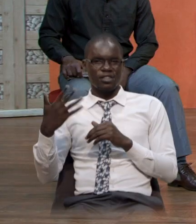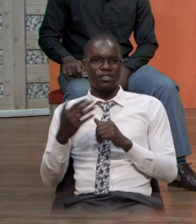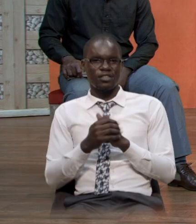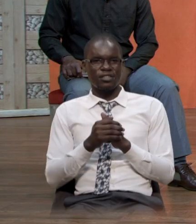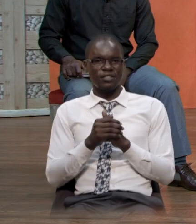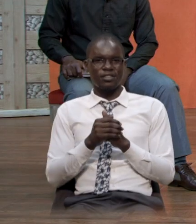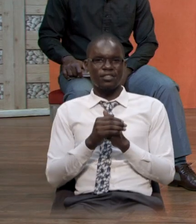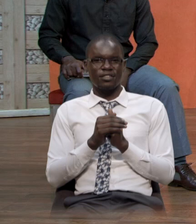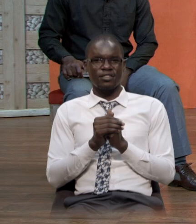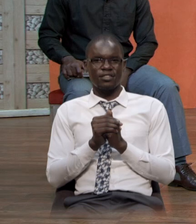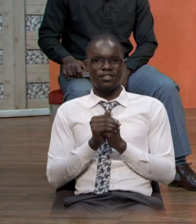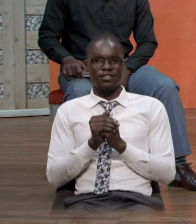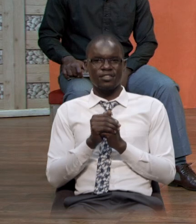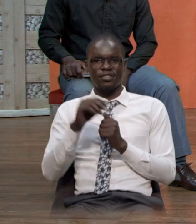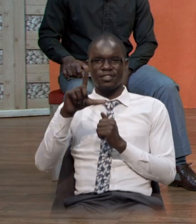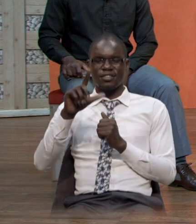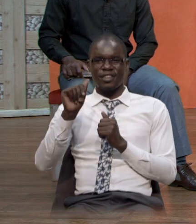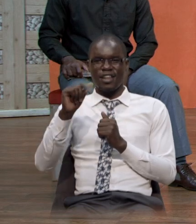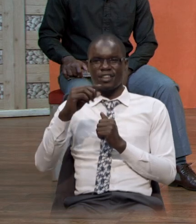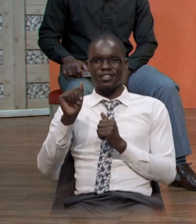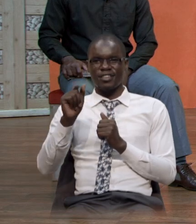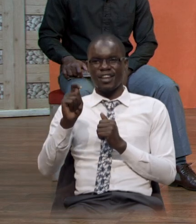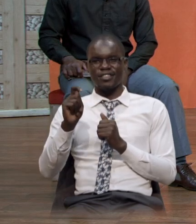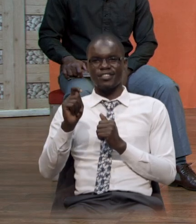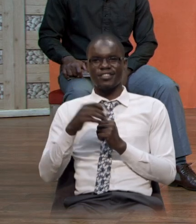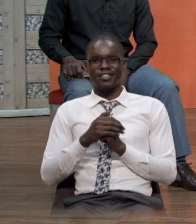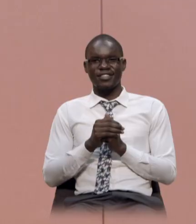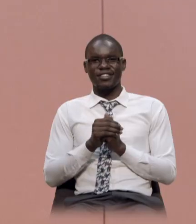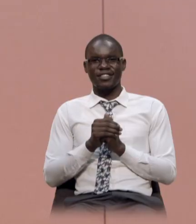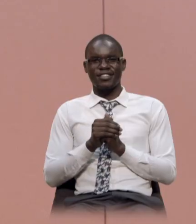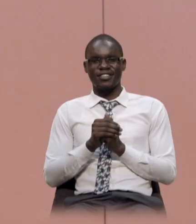then, Lagat, it's Lagat.